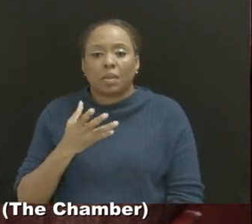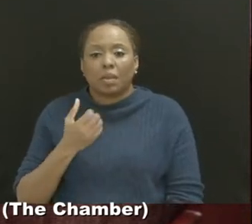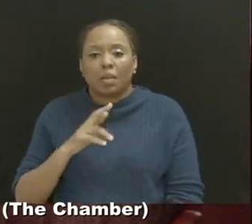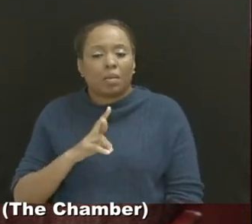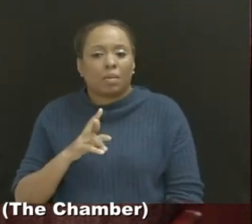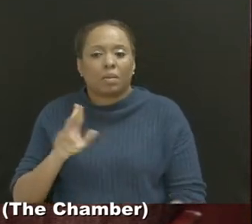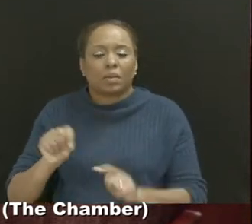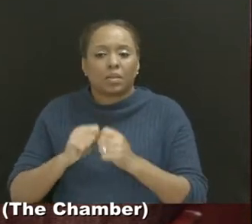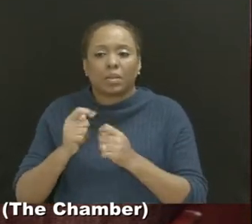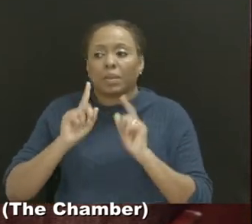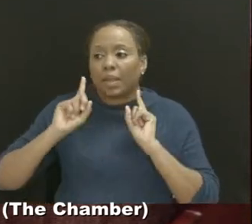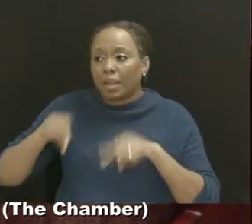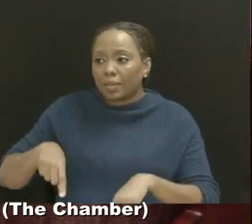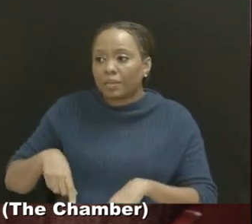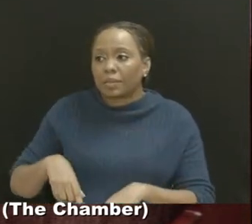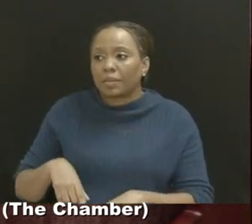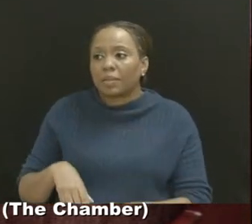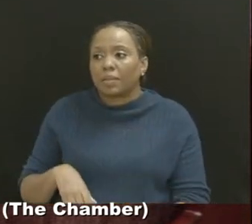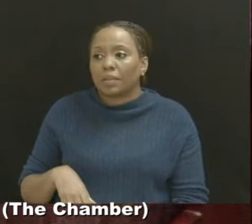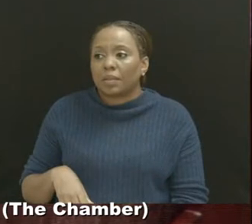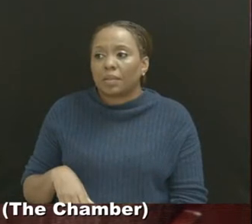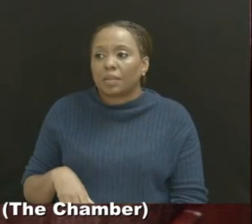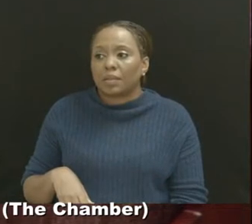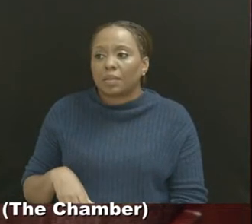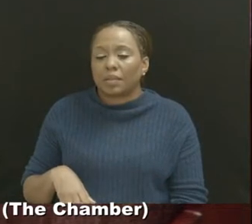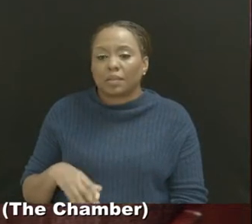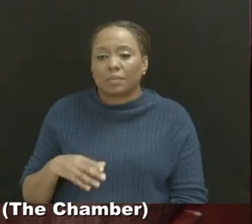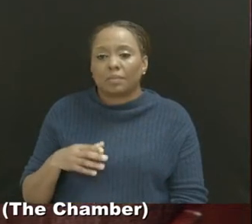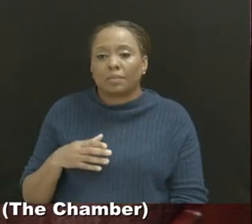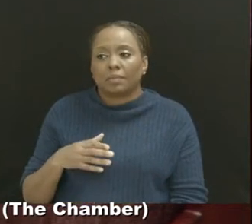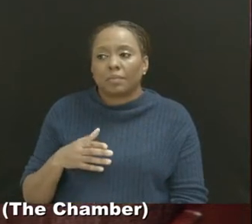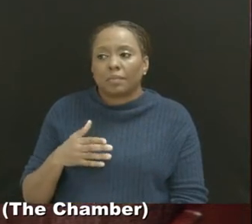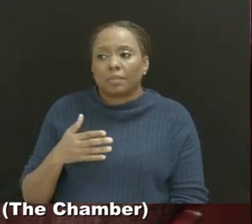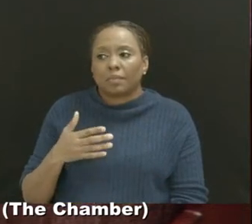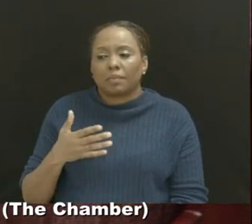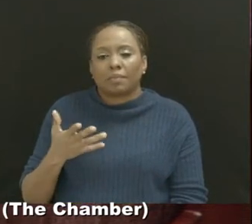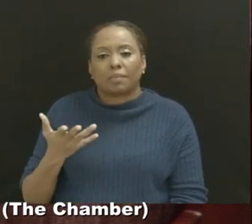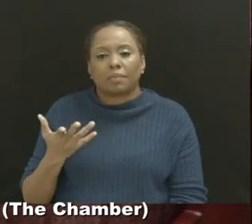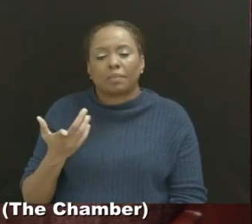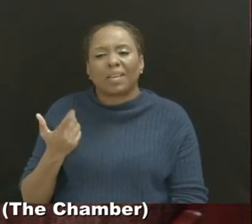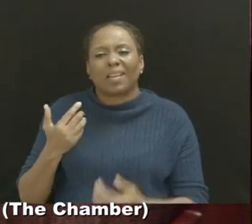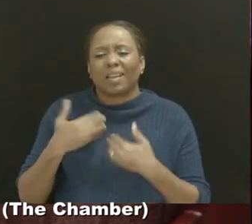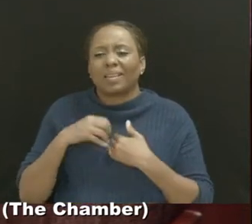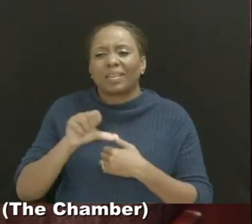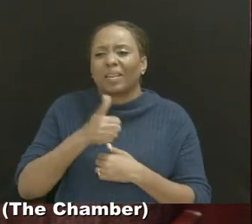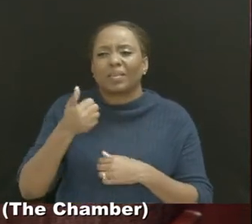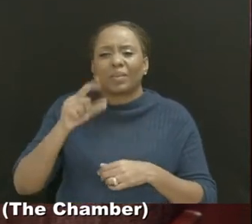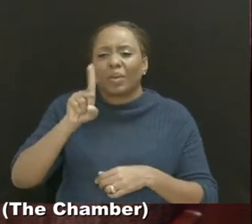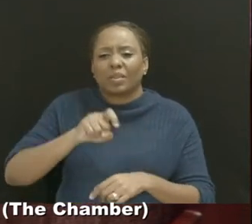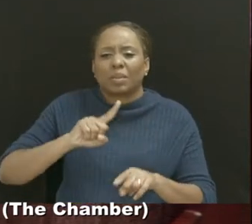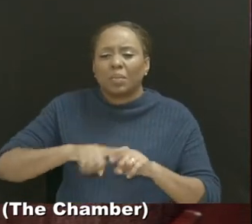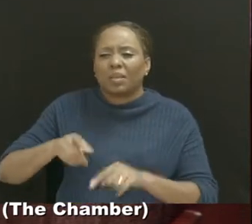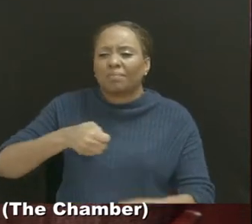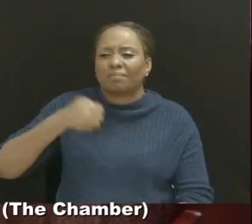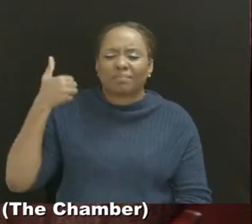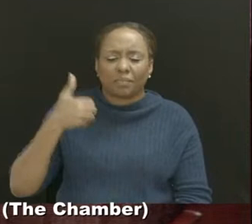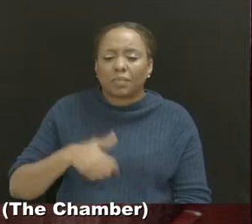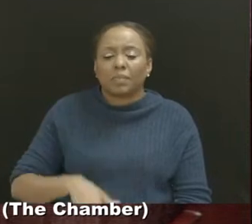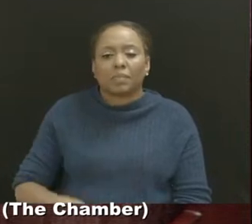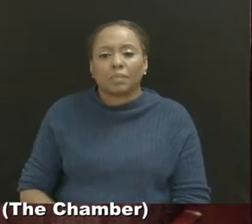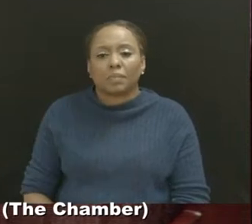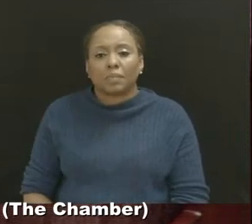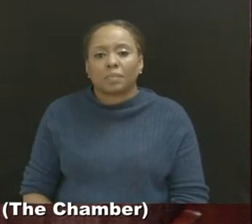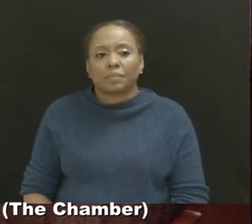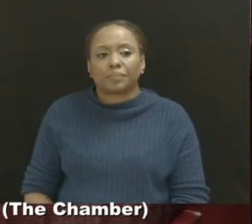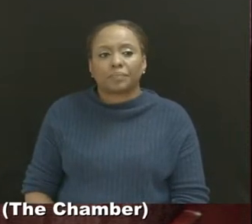the plan is, and I'm gonna just scrap the one with the fire aspect of things that they had. And I also want to indicate